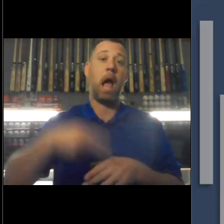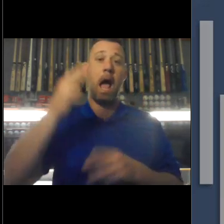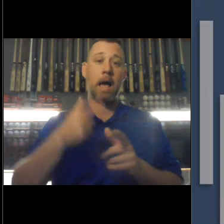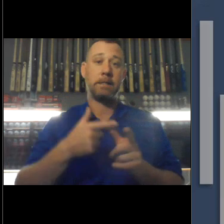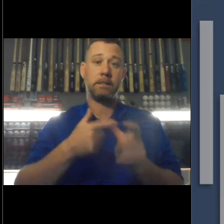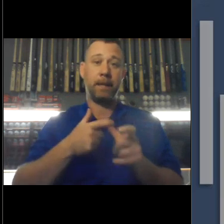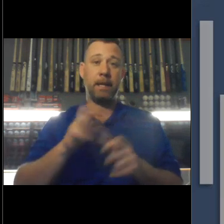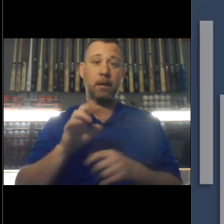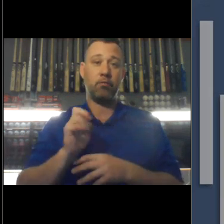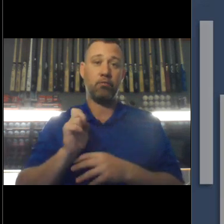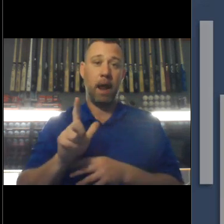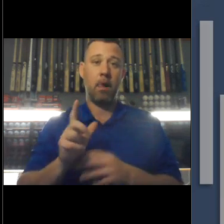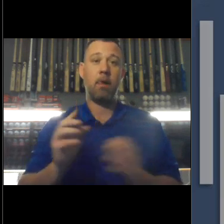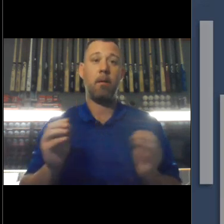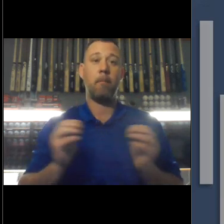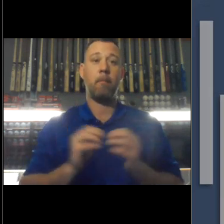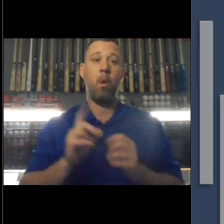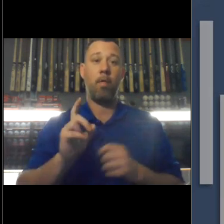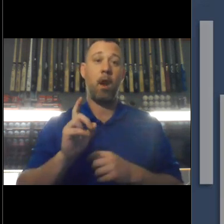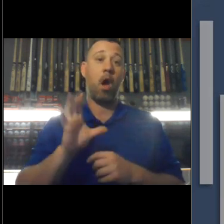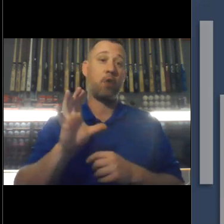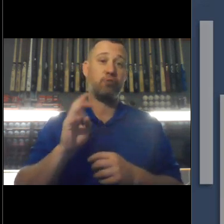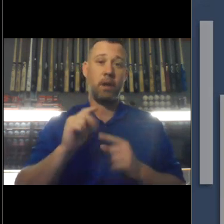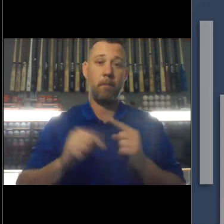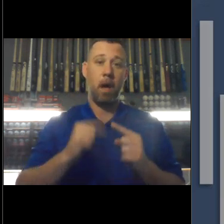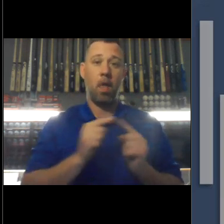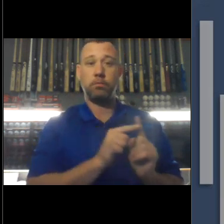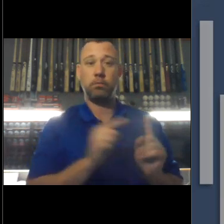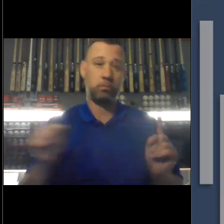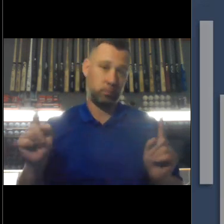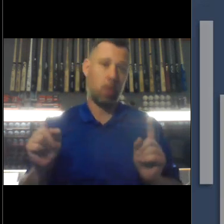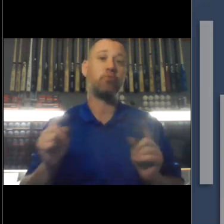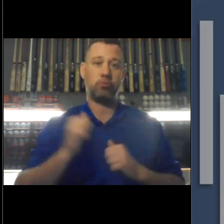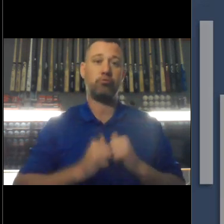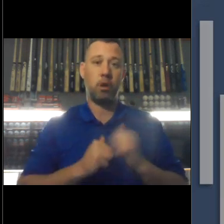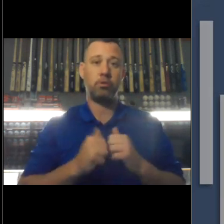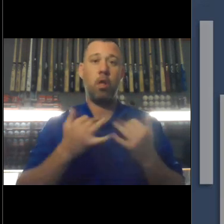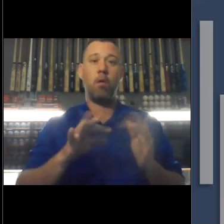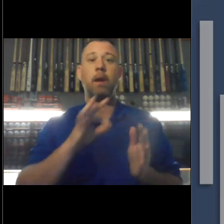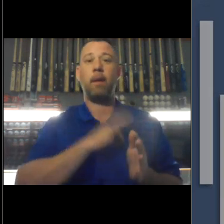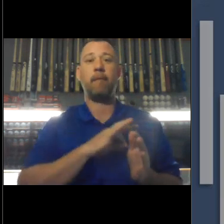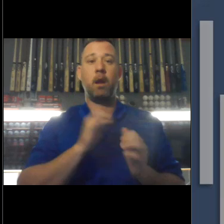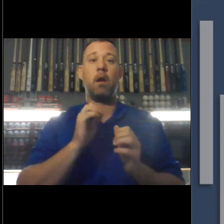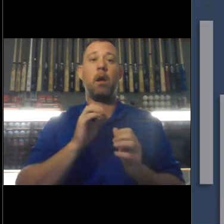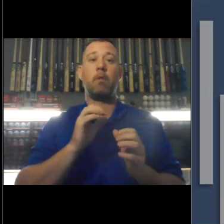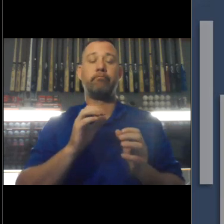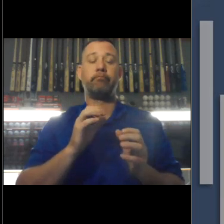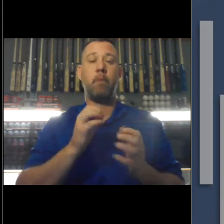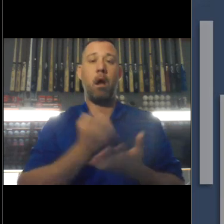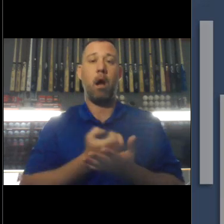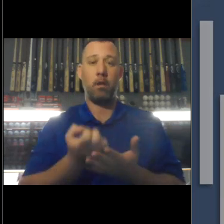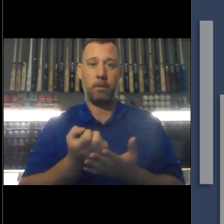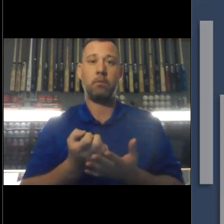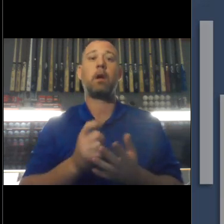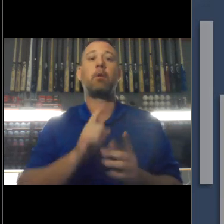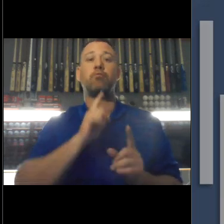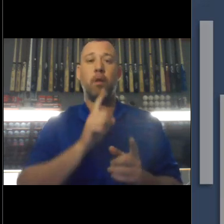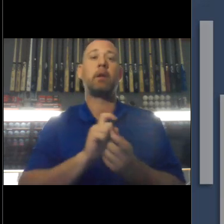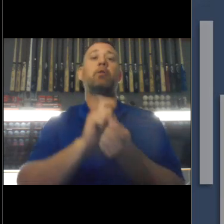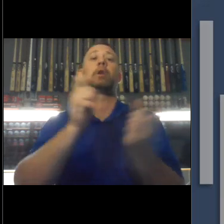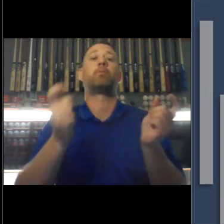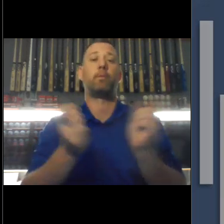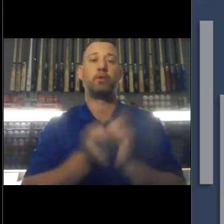down here, more than 100 miles under construction, already benefiting the economy here, and which will really bring transformative